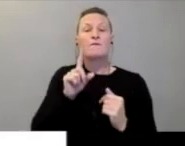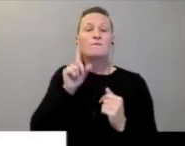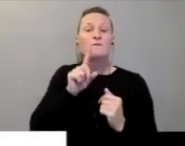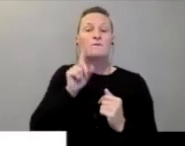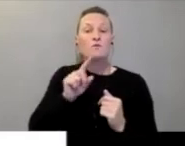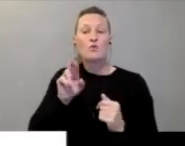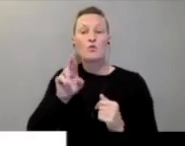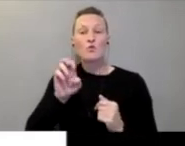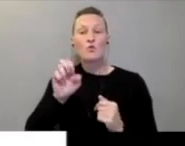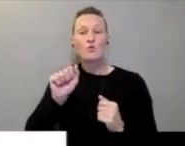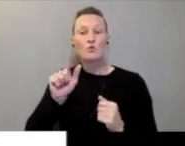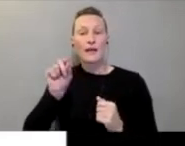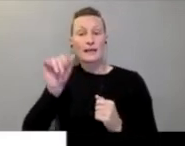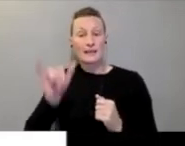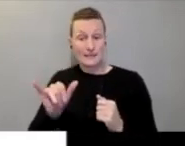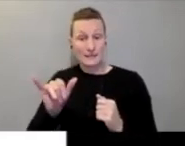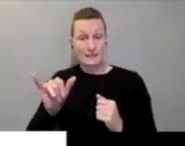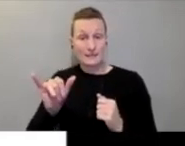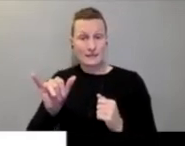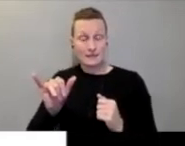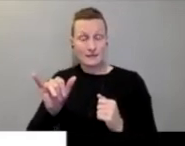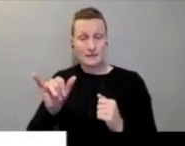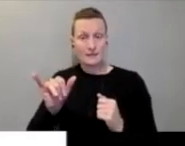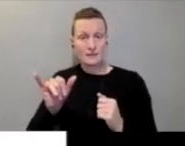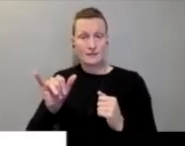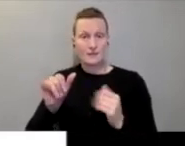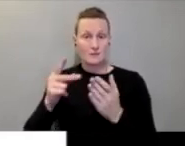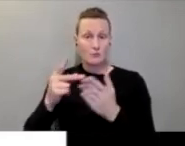proposal, sorry, that was in response to